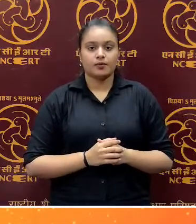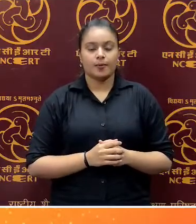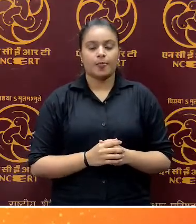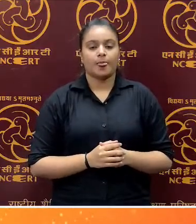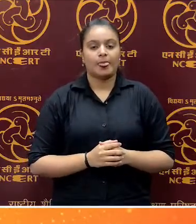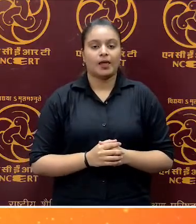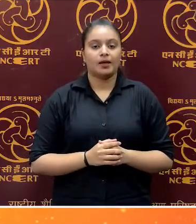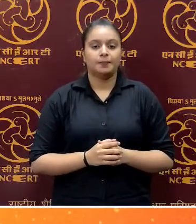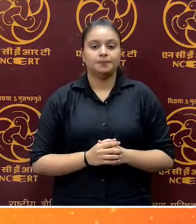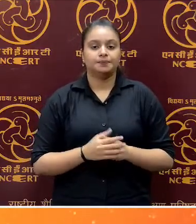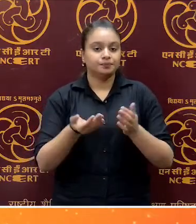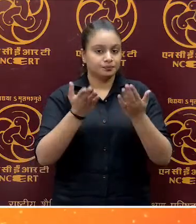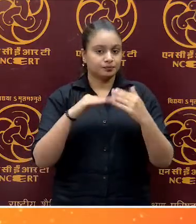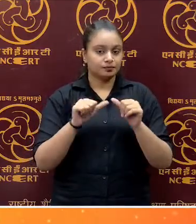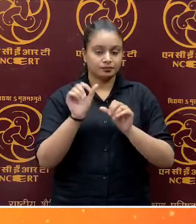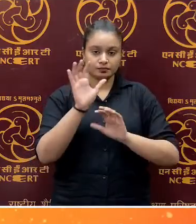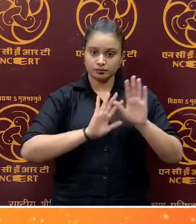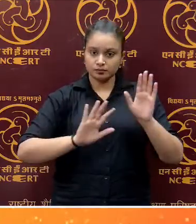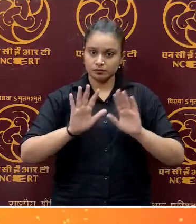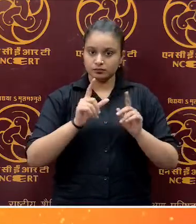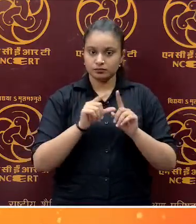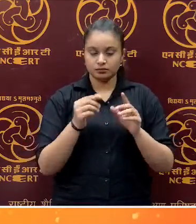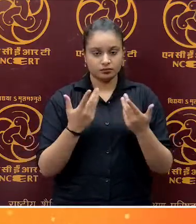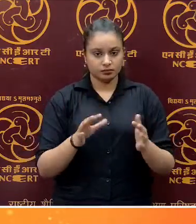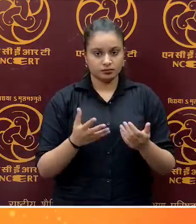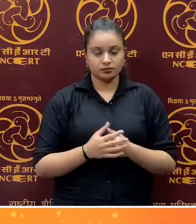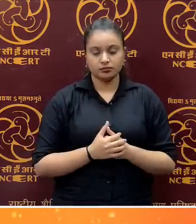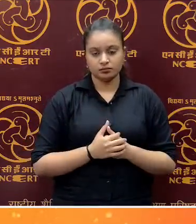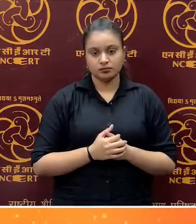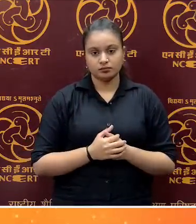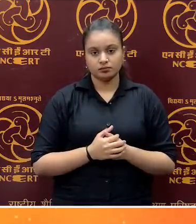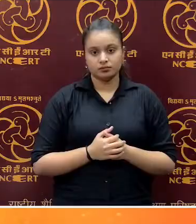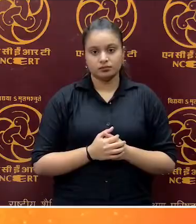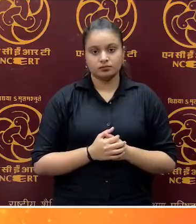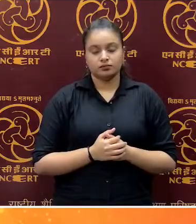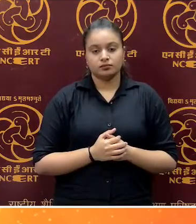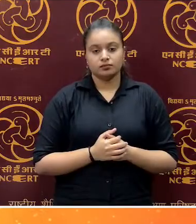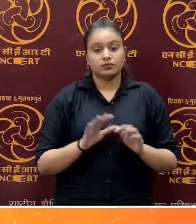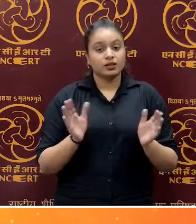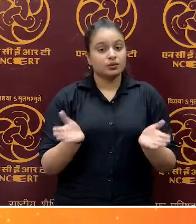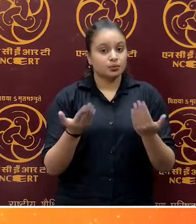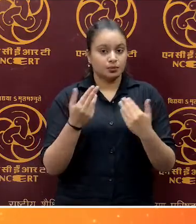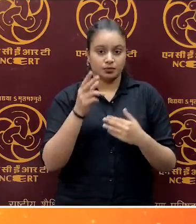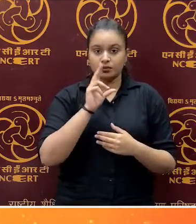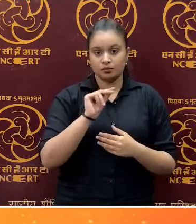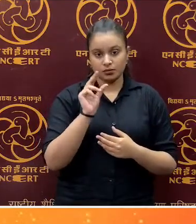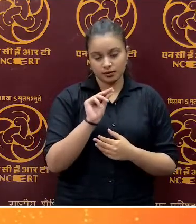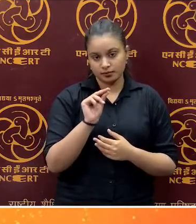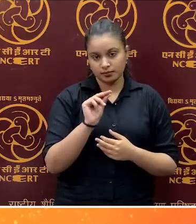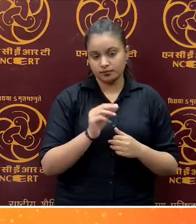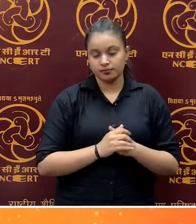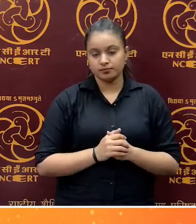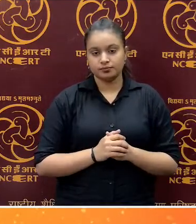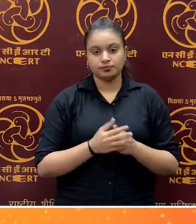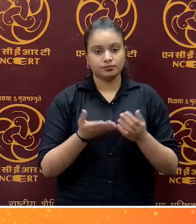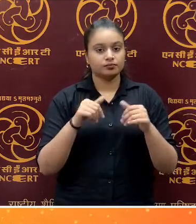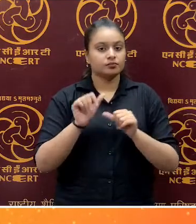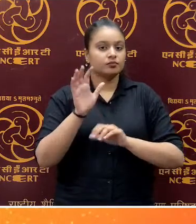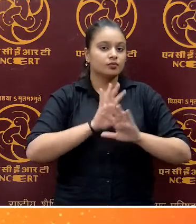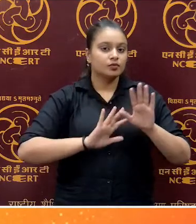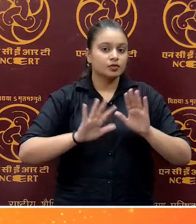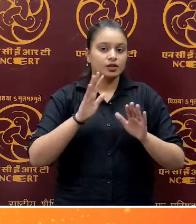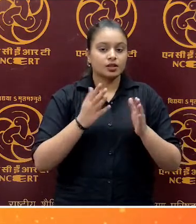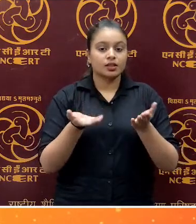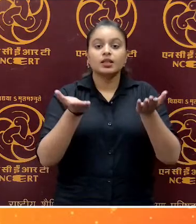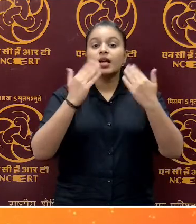All right, let's see the next activity since we have already covered. Let us speak. Okay. All right. So now the activity is called Let Us